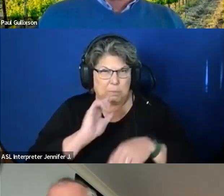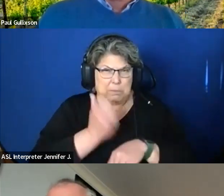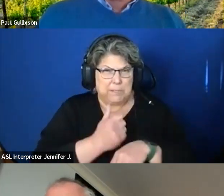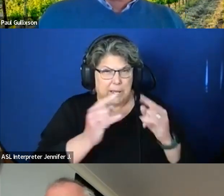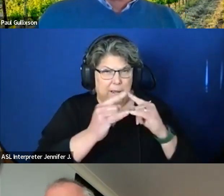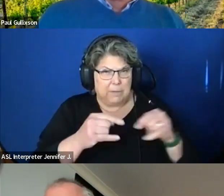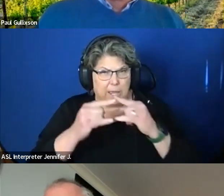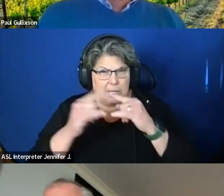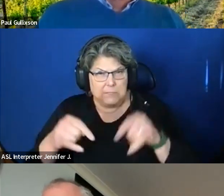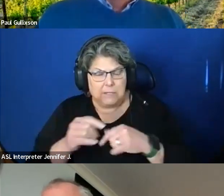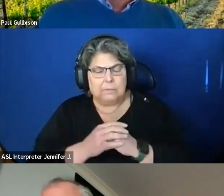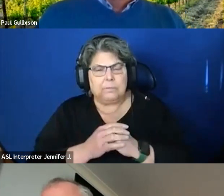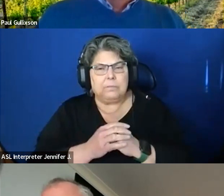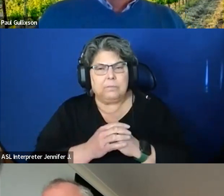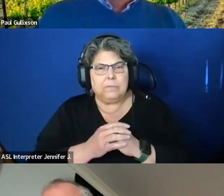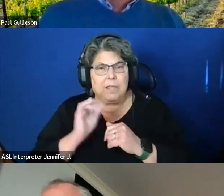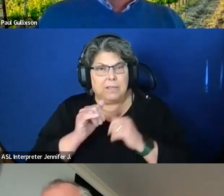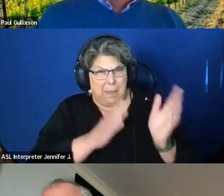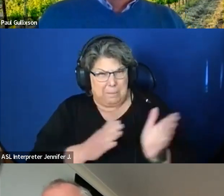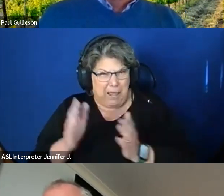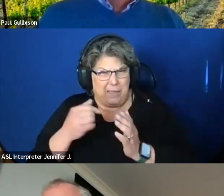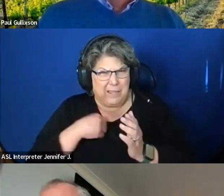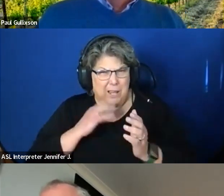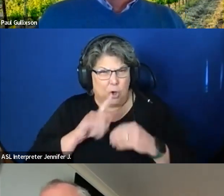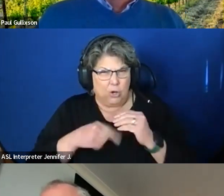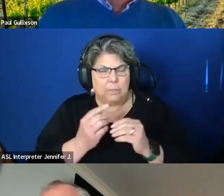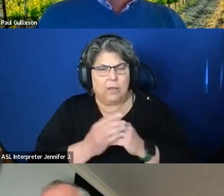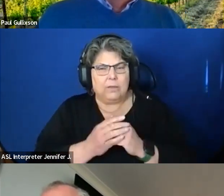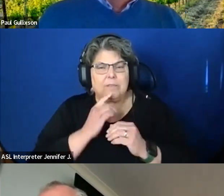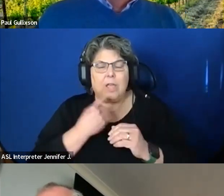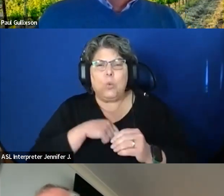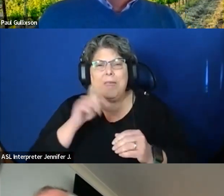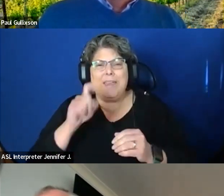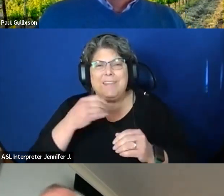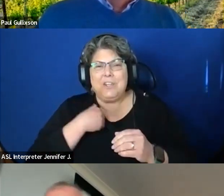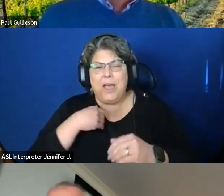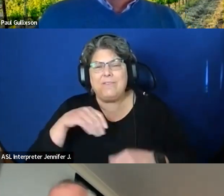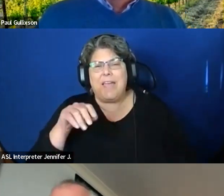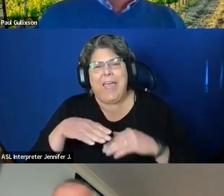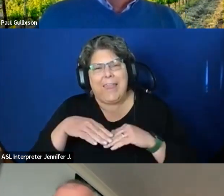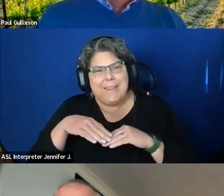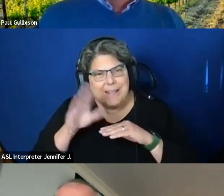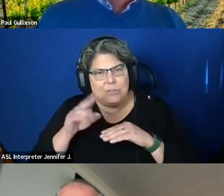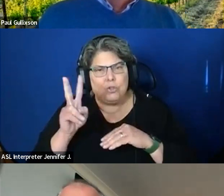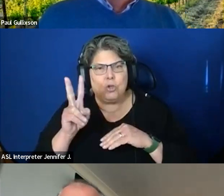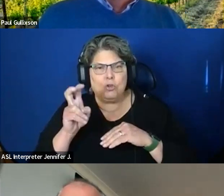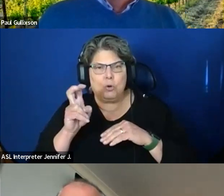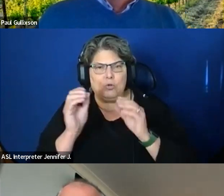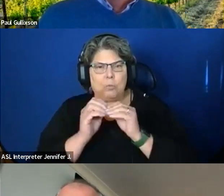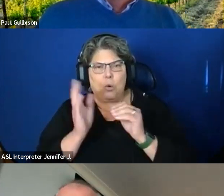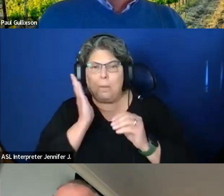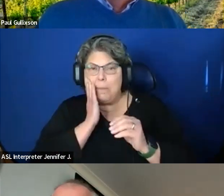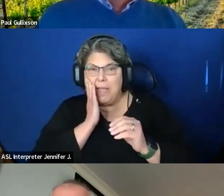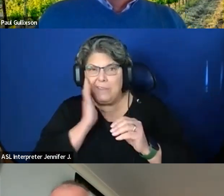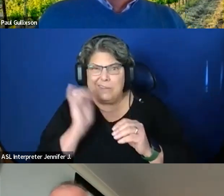again, that strategic plan that I think I mentioned, it says we need at least 200 more beds like the 80 that